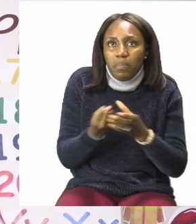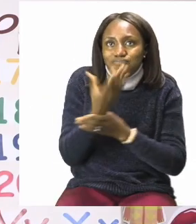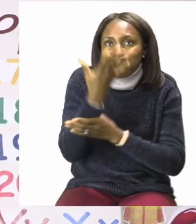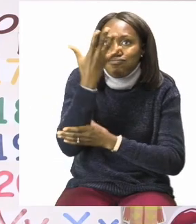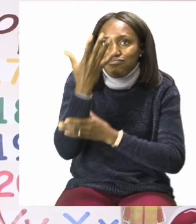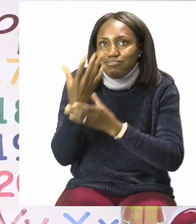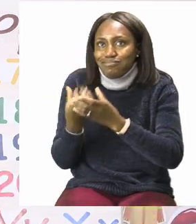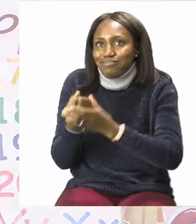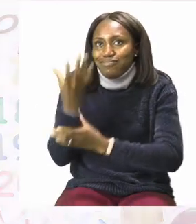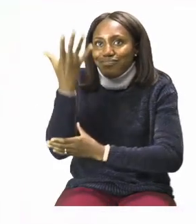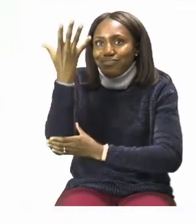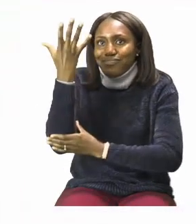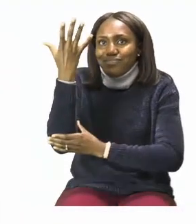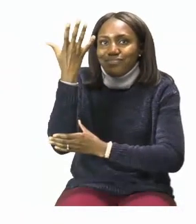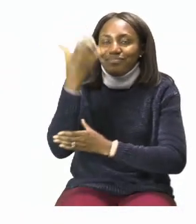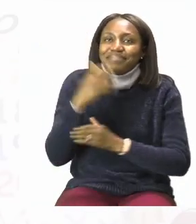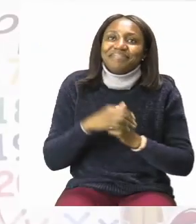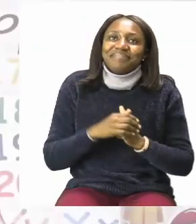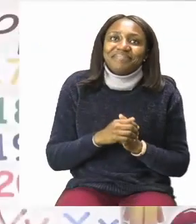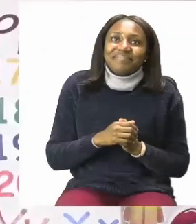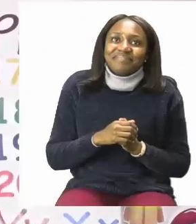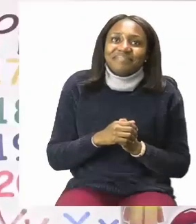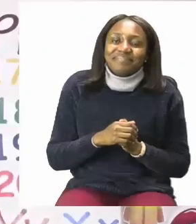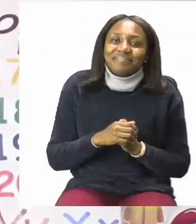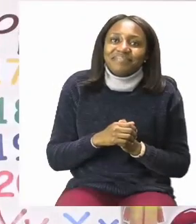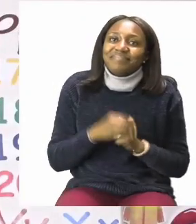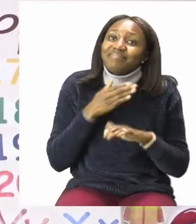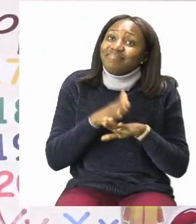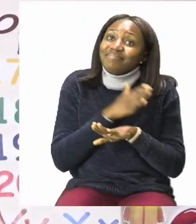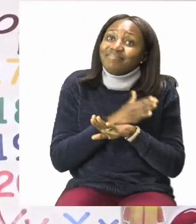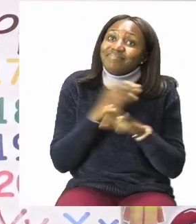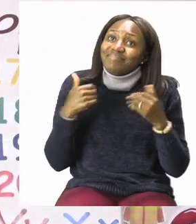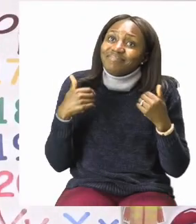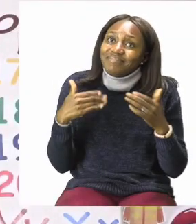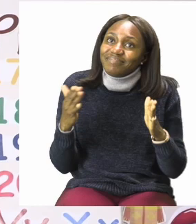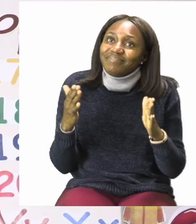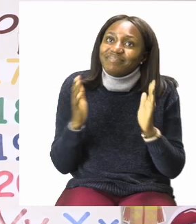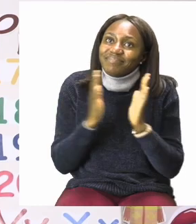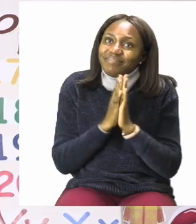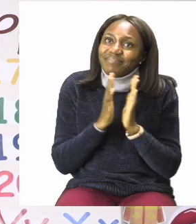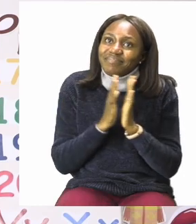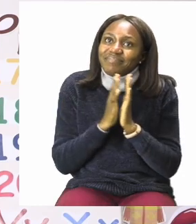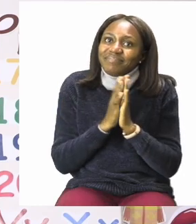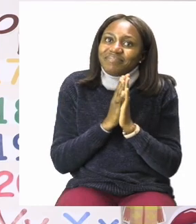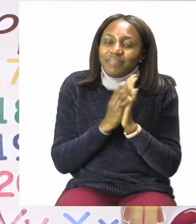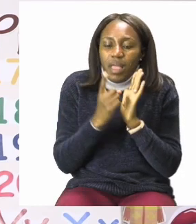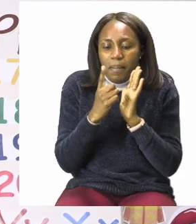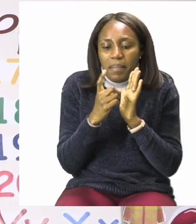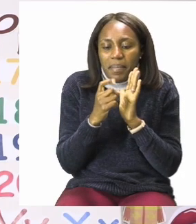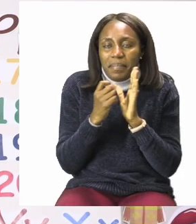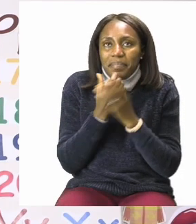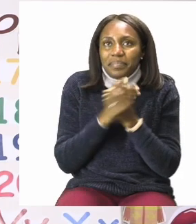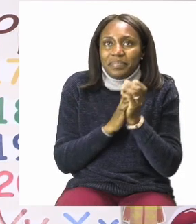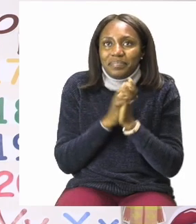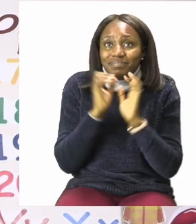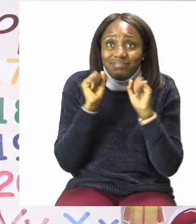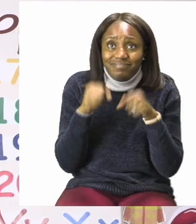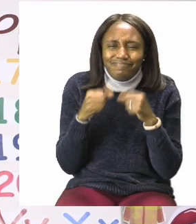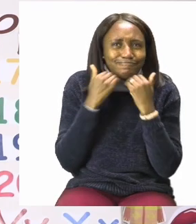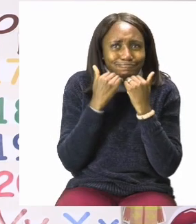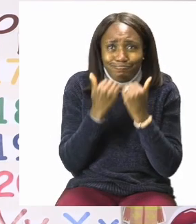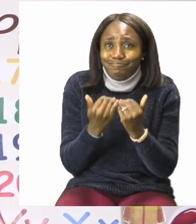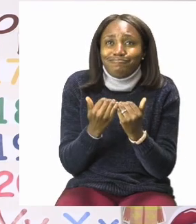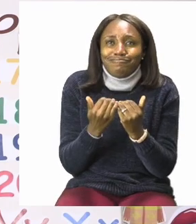Plant and Growth. Before we get into any lessons, my dear friends, we know that we have to